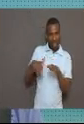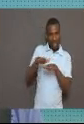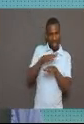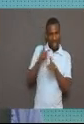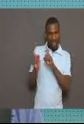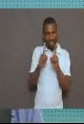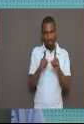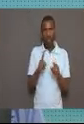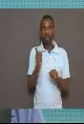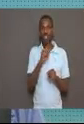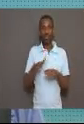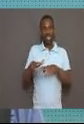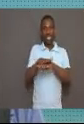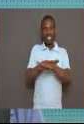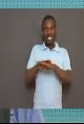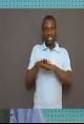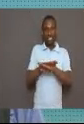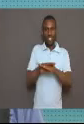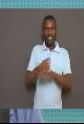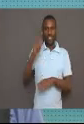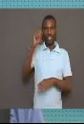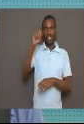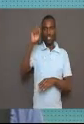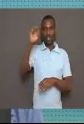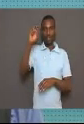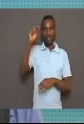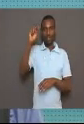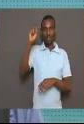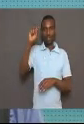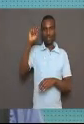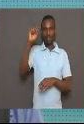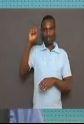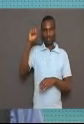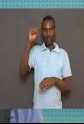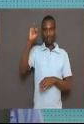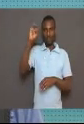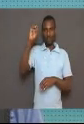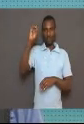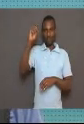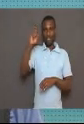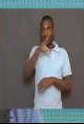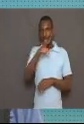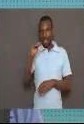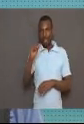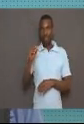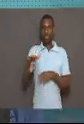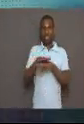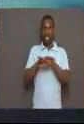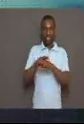In our next lesson, we will look at surface tension and surface energy.